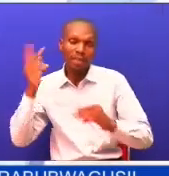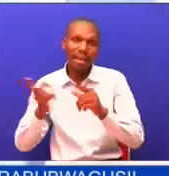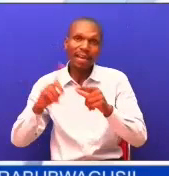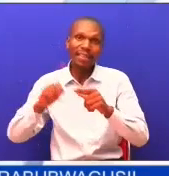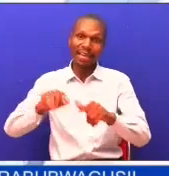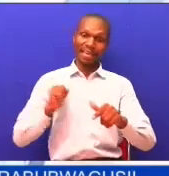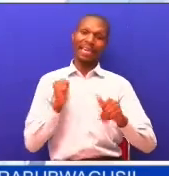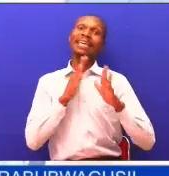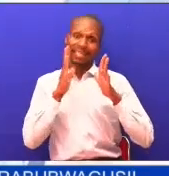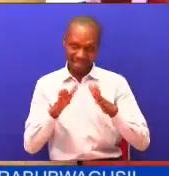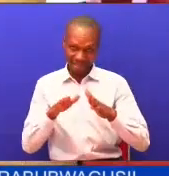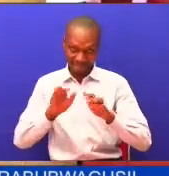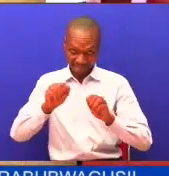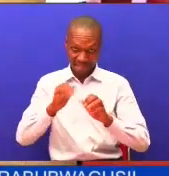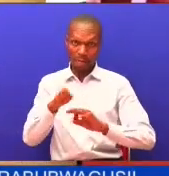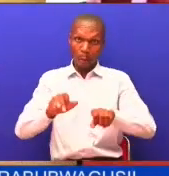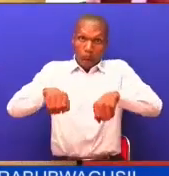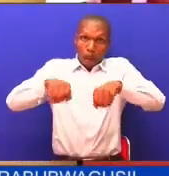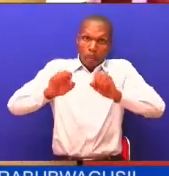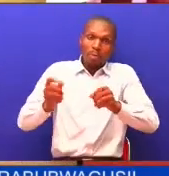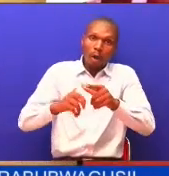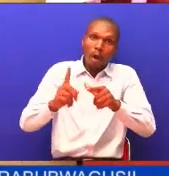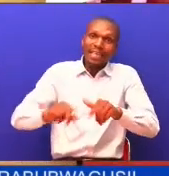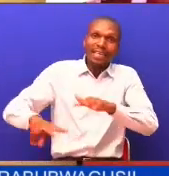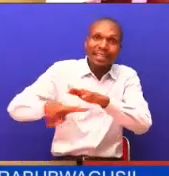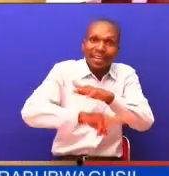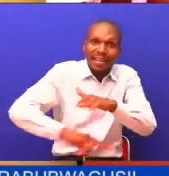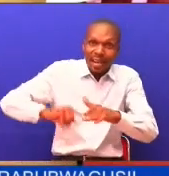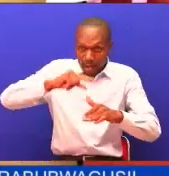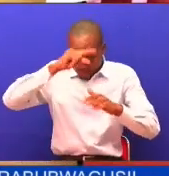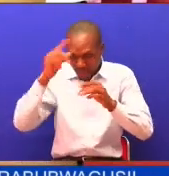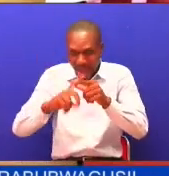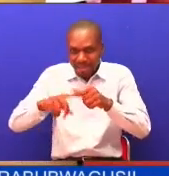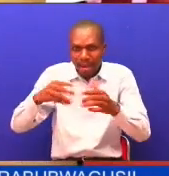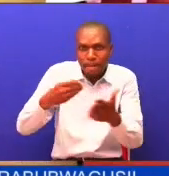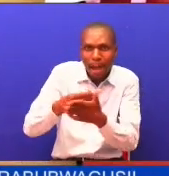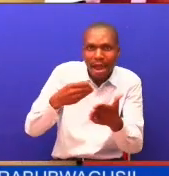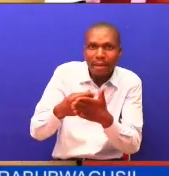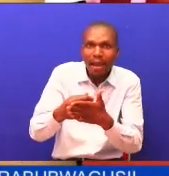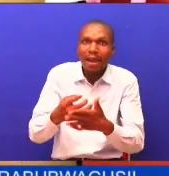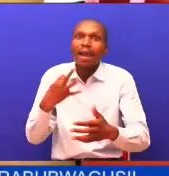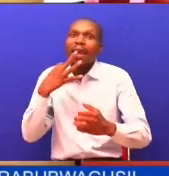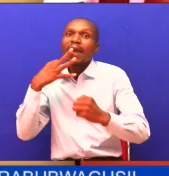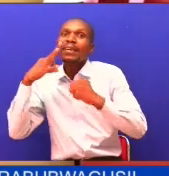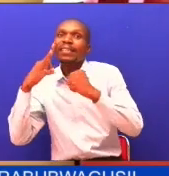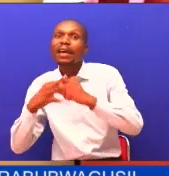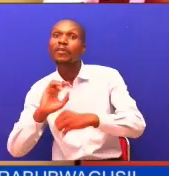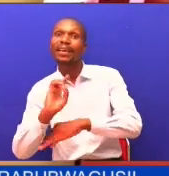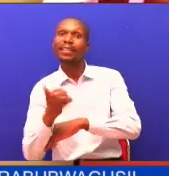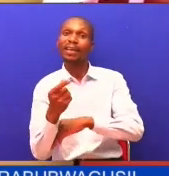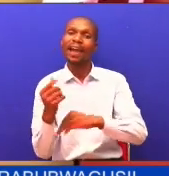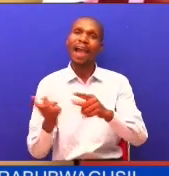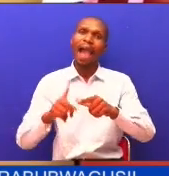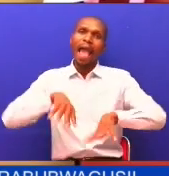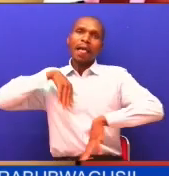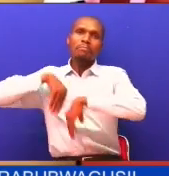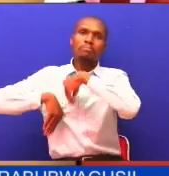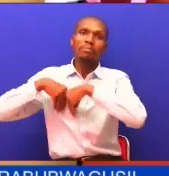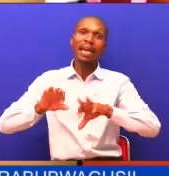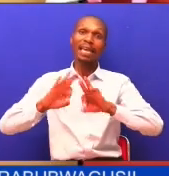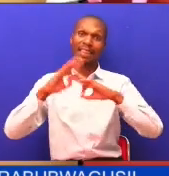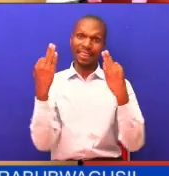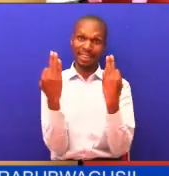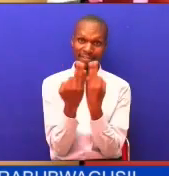Senate, if it's possible. Umuske Monda kakoteba una chibesa chilingi chirifu timi sano isato anyorete kuruwa se family ya